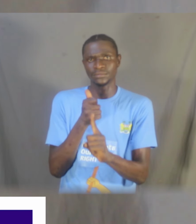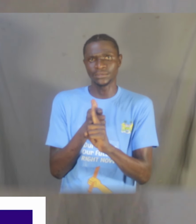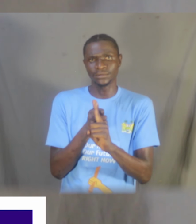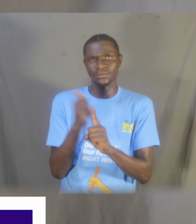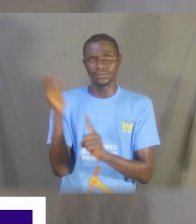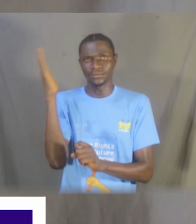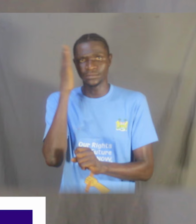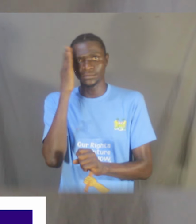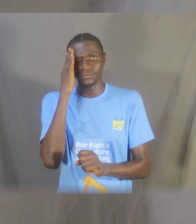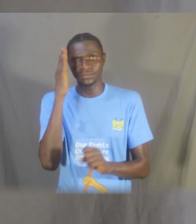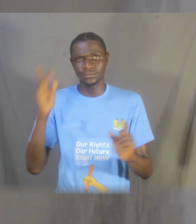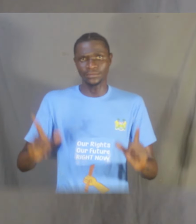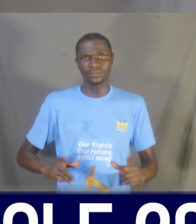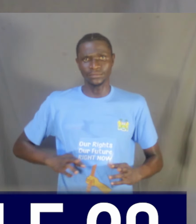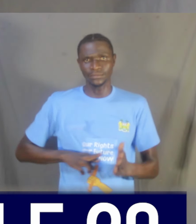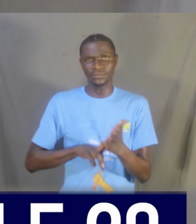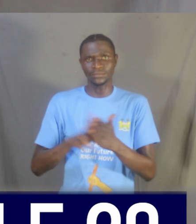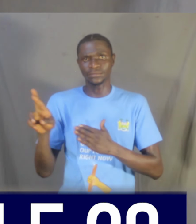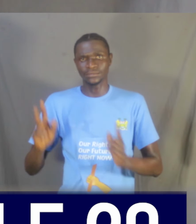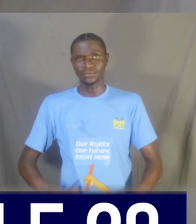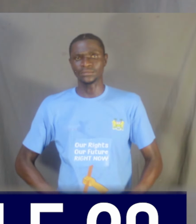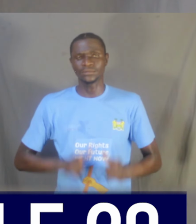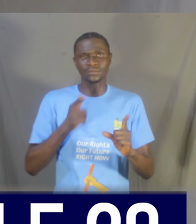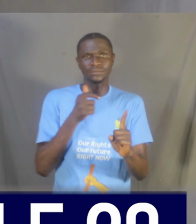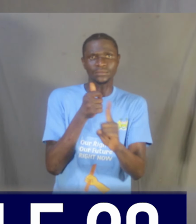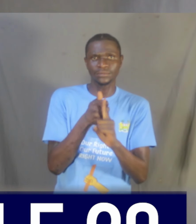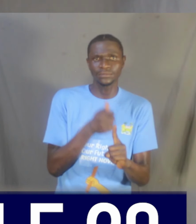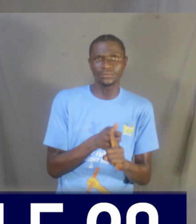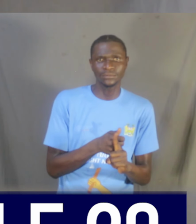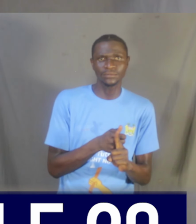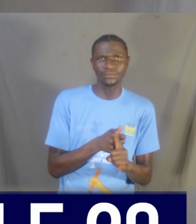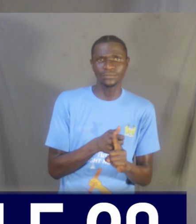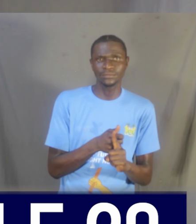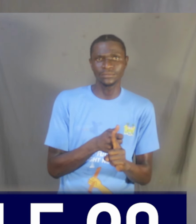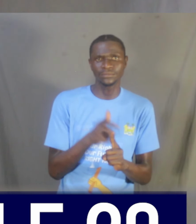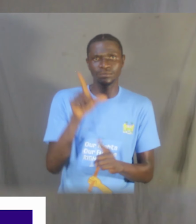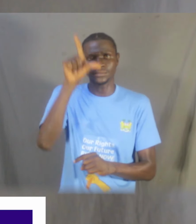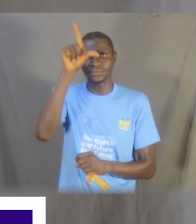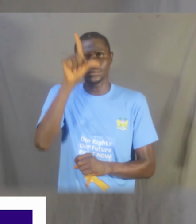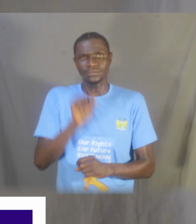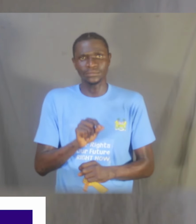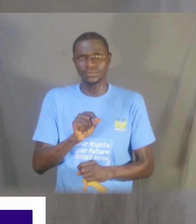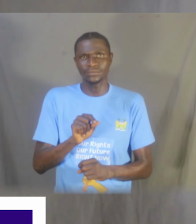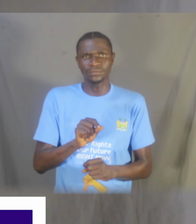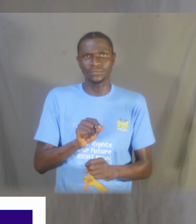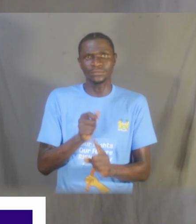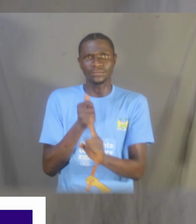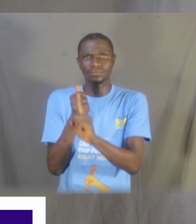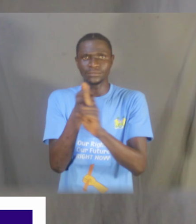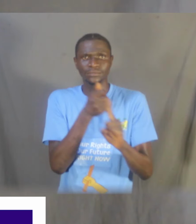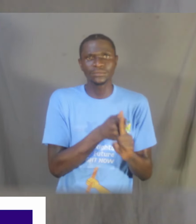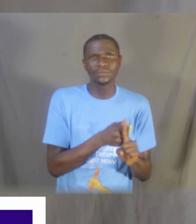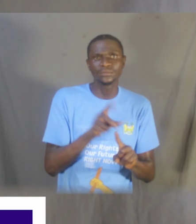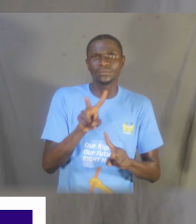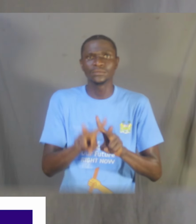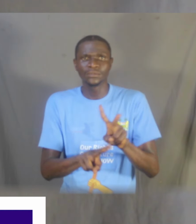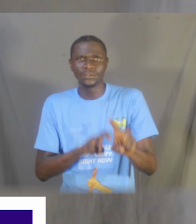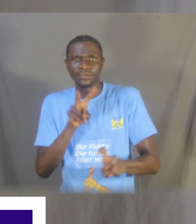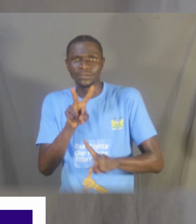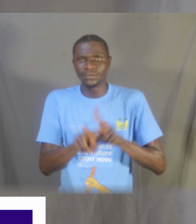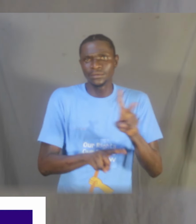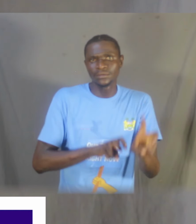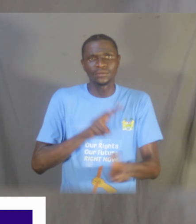of personal information. Article 23. Respect for home and family. Guarantees the right related to marriage,